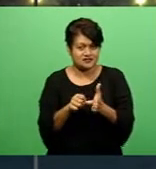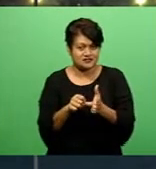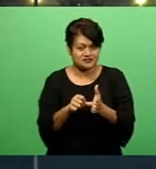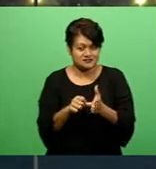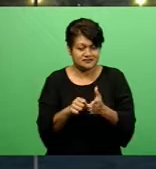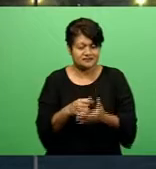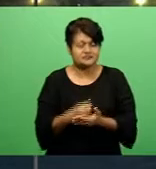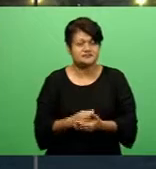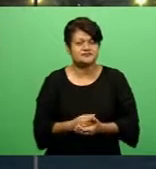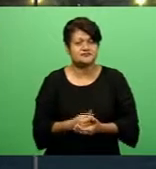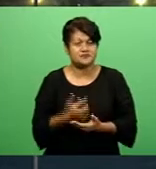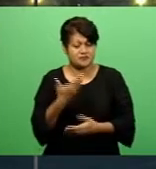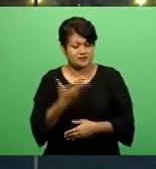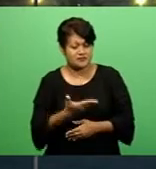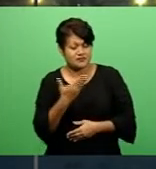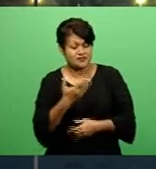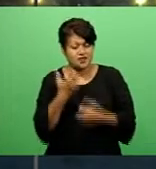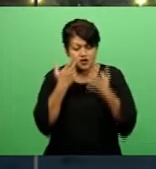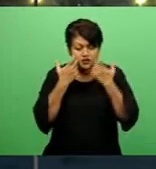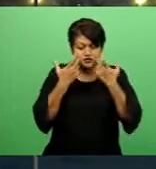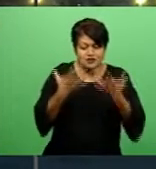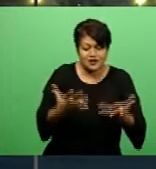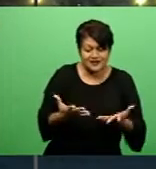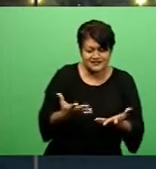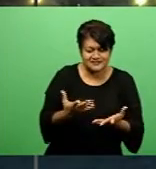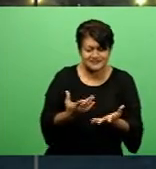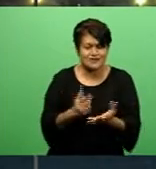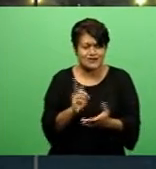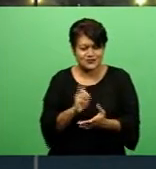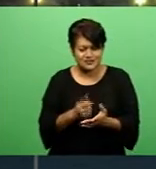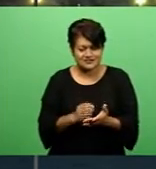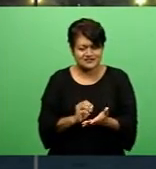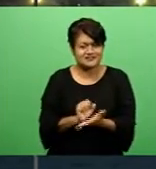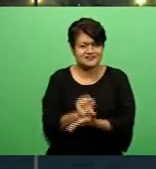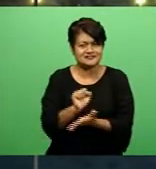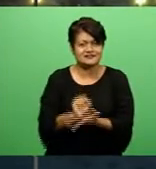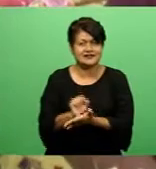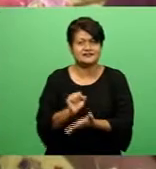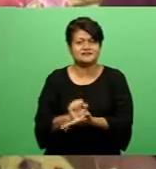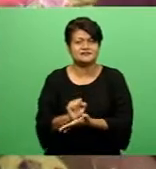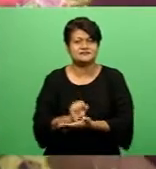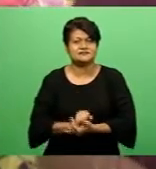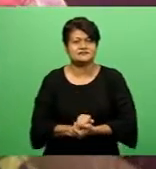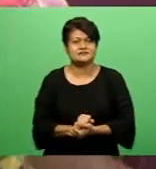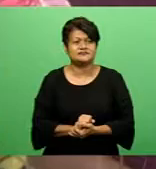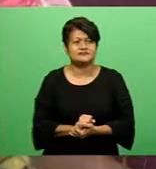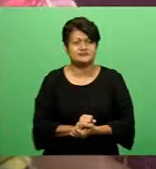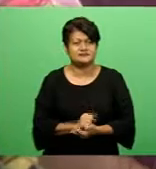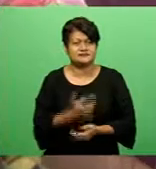platform to showcase her plant-selling business. Kelly Wadala reports.